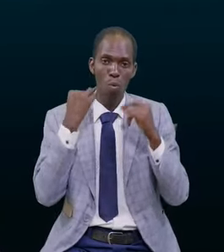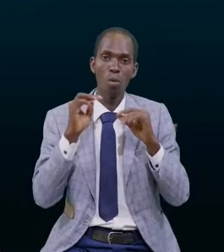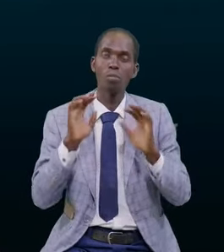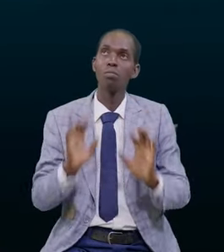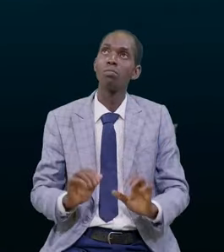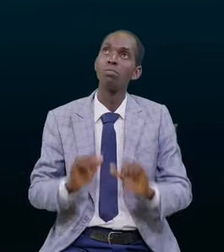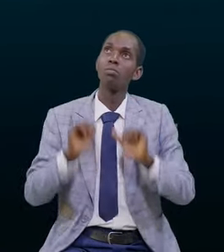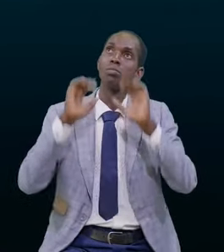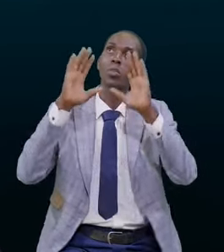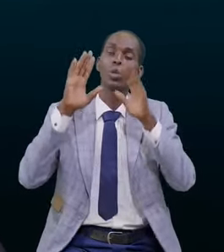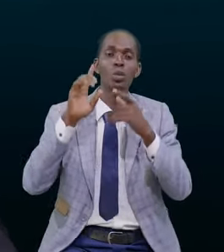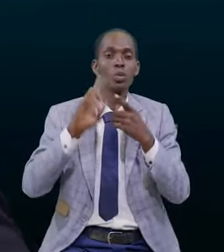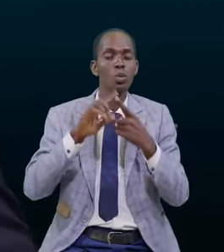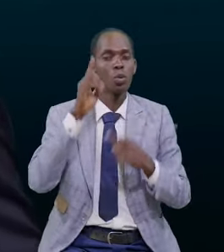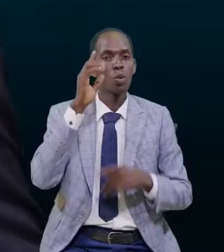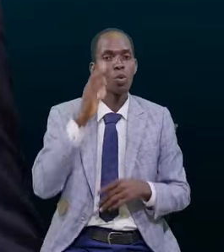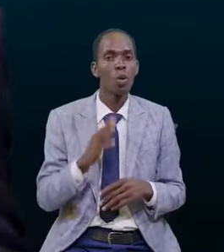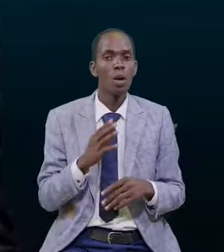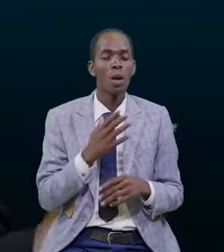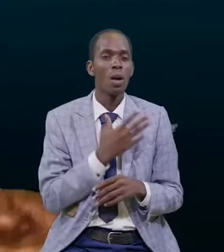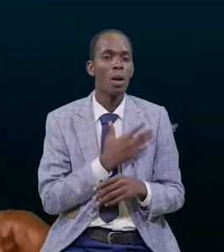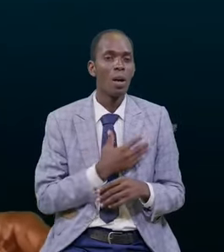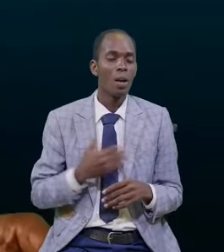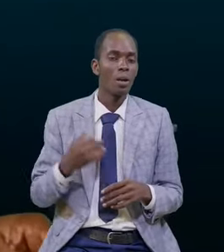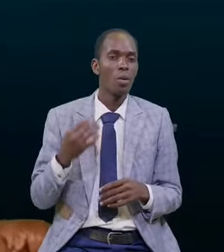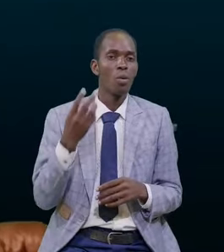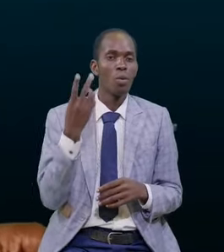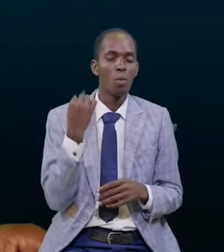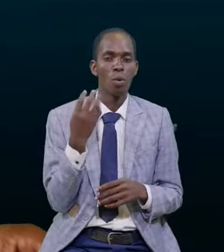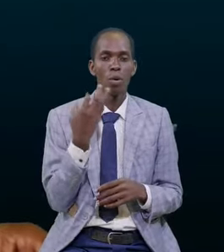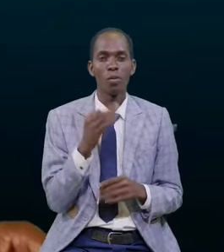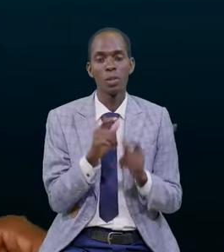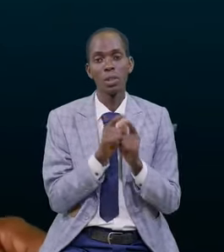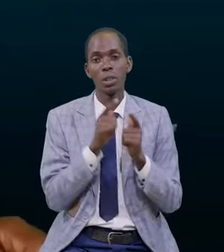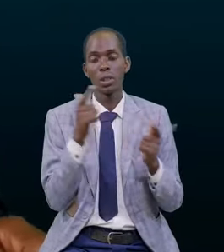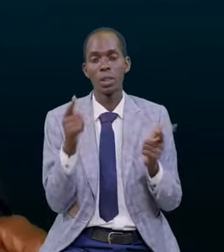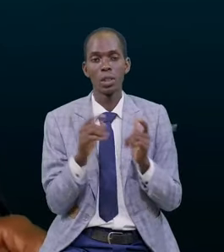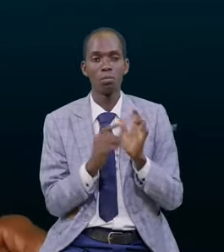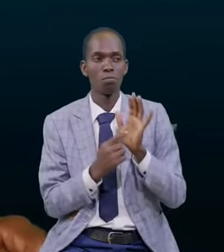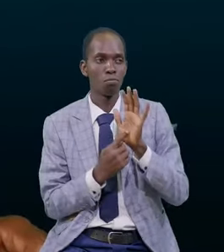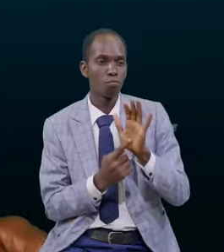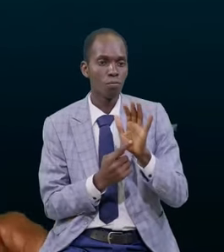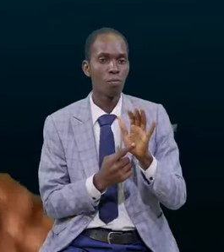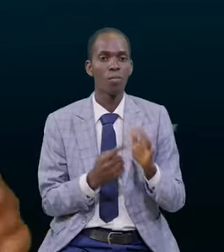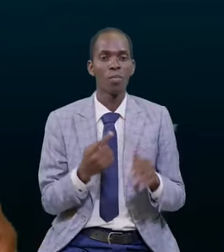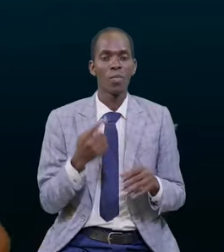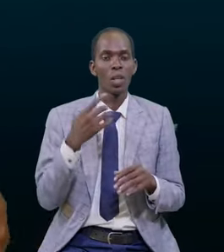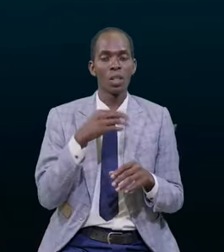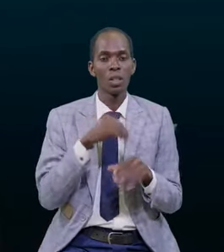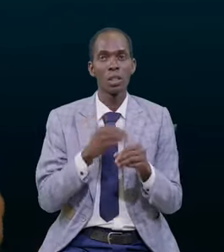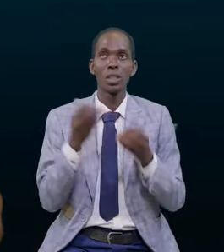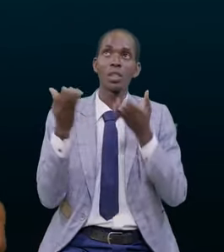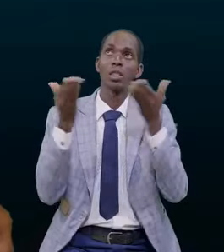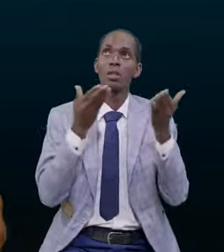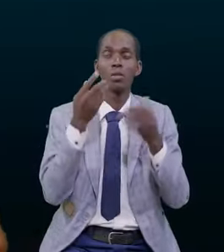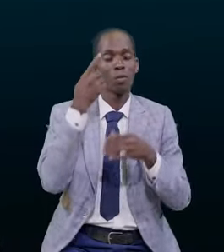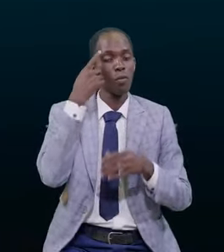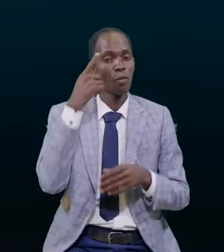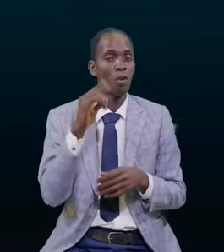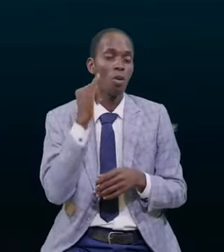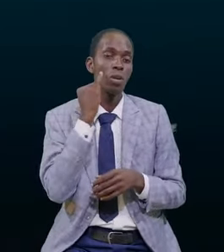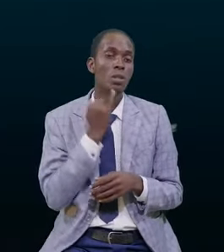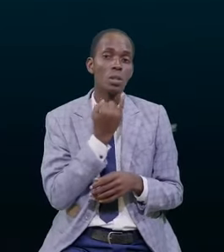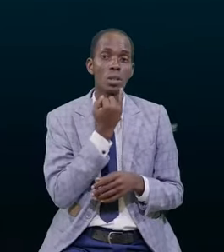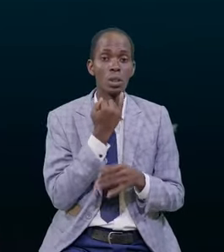a glowing example of self saac in a service for Israel yet as great